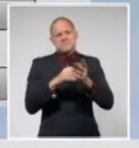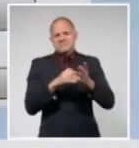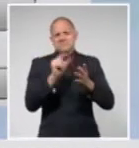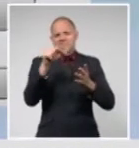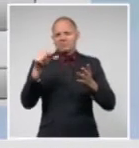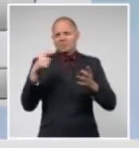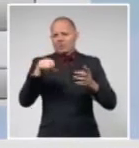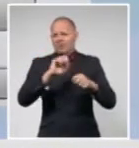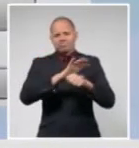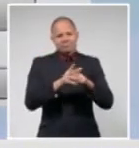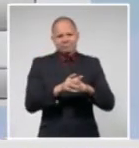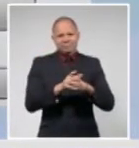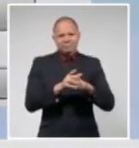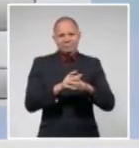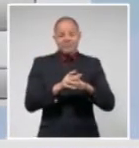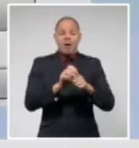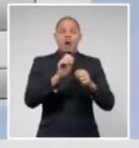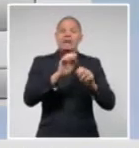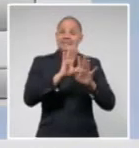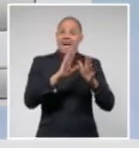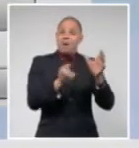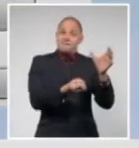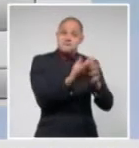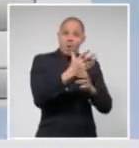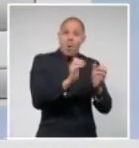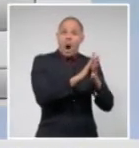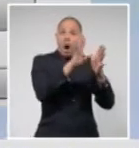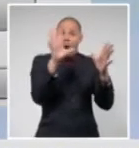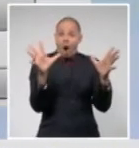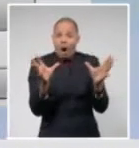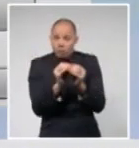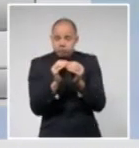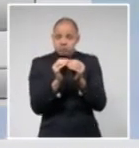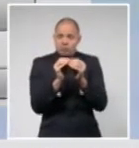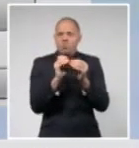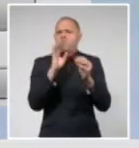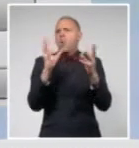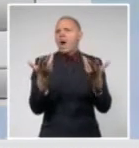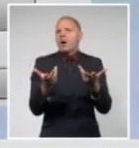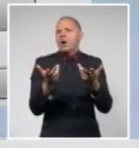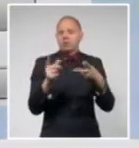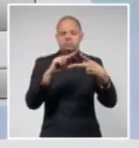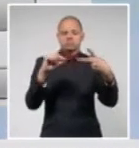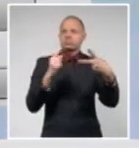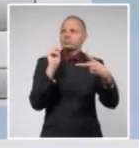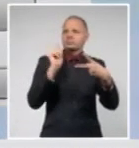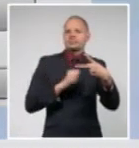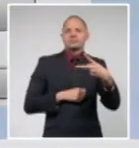281,921 people were diagnosed with the virus, for a total of